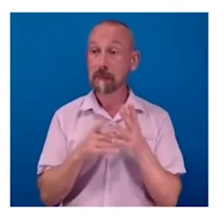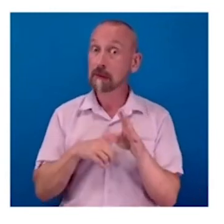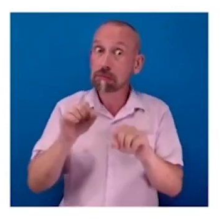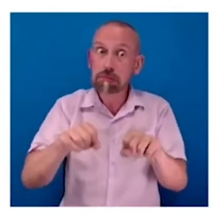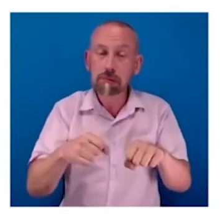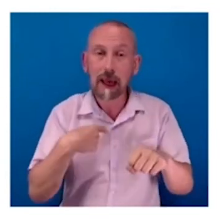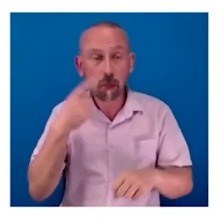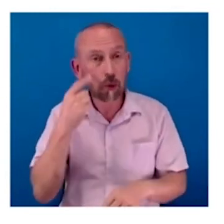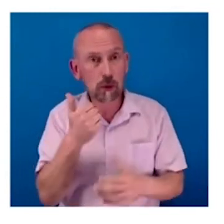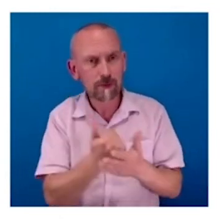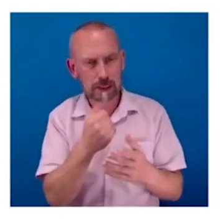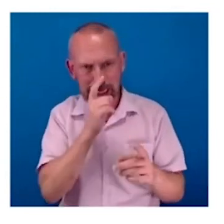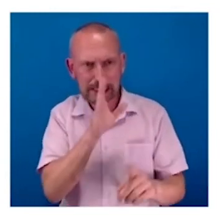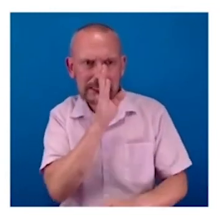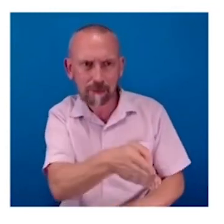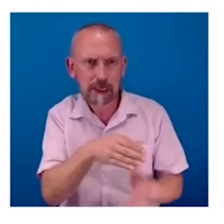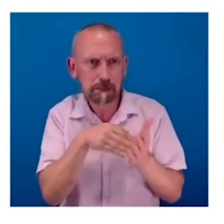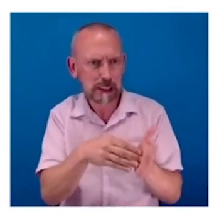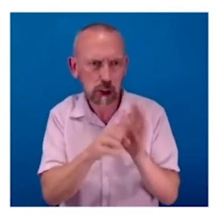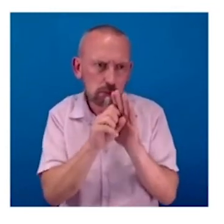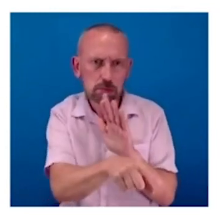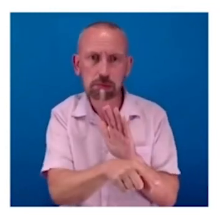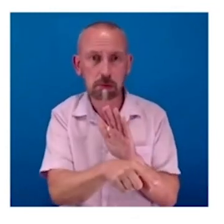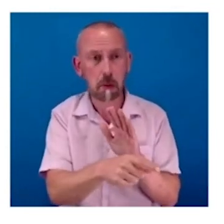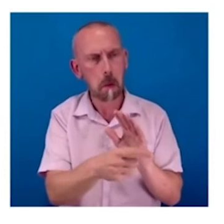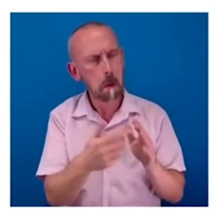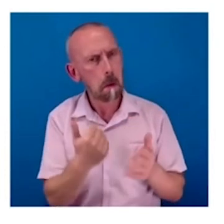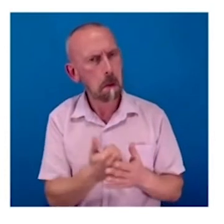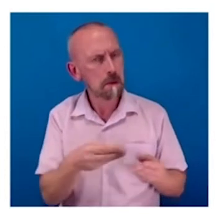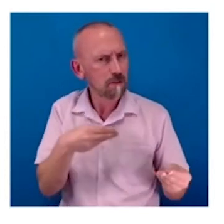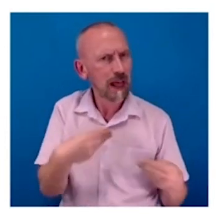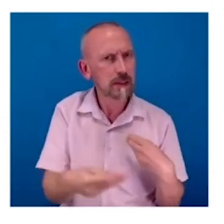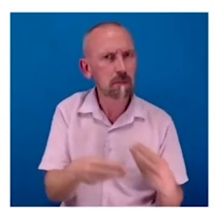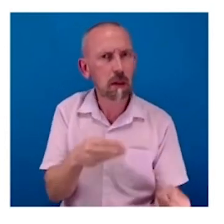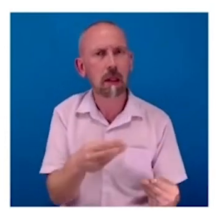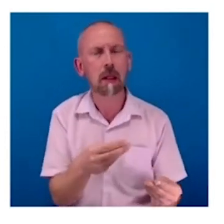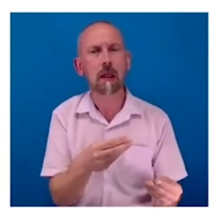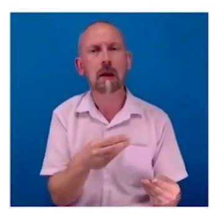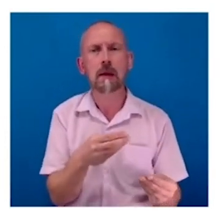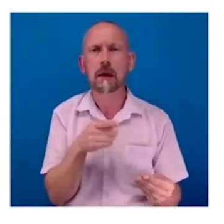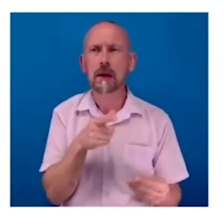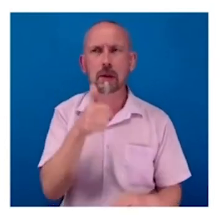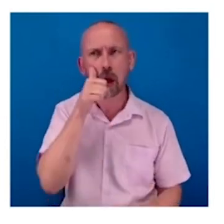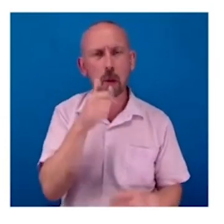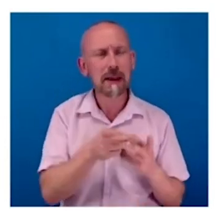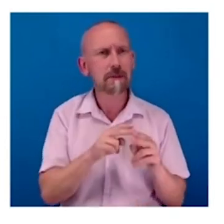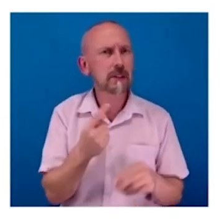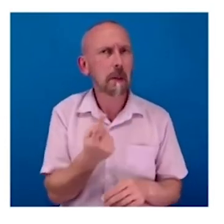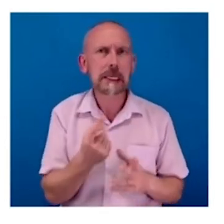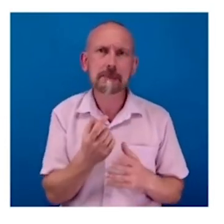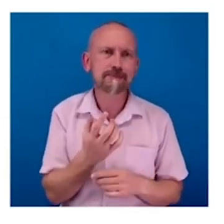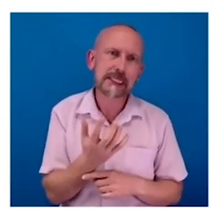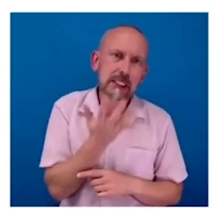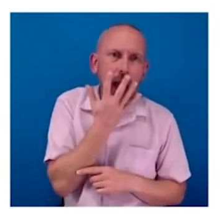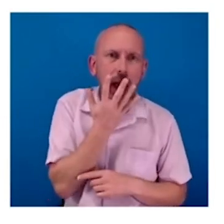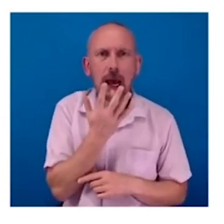which, just really flexible. And I think, for shyer or more introverted people, much